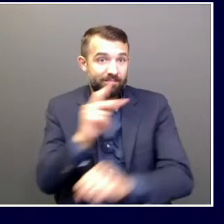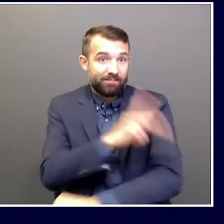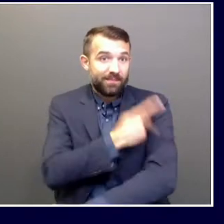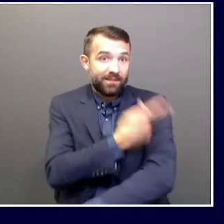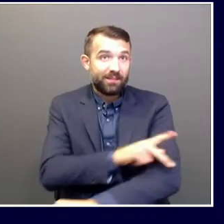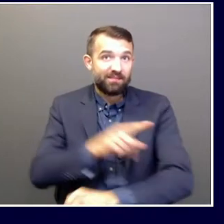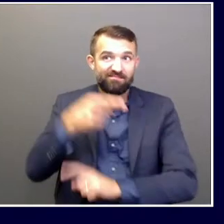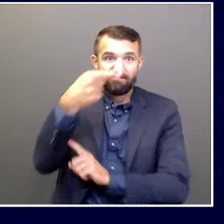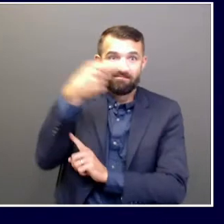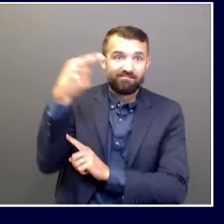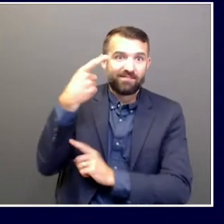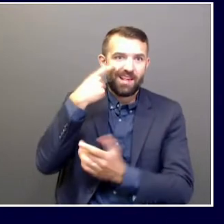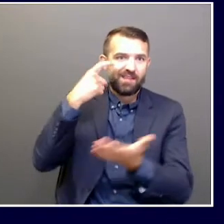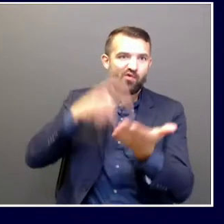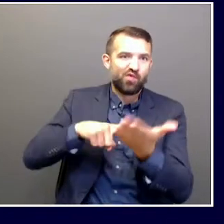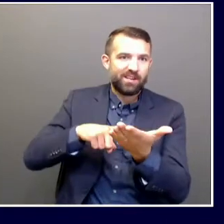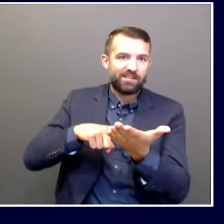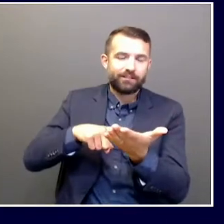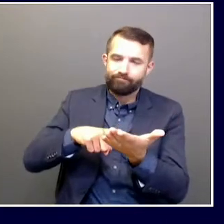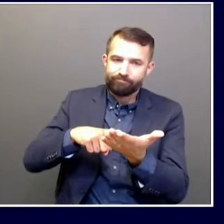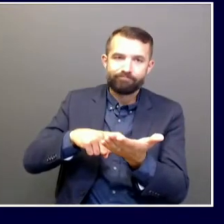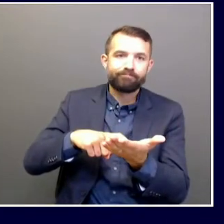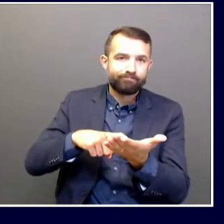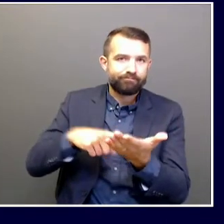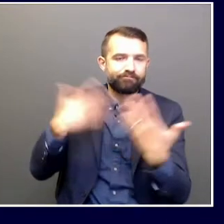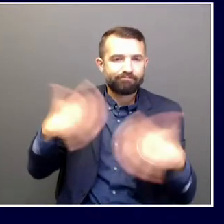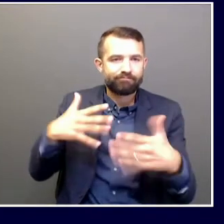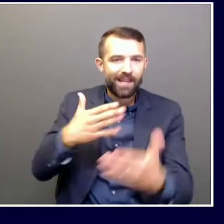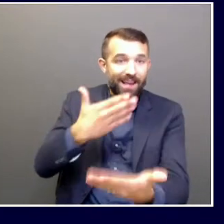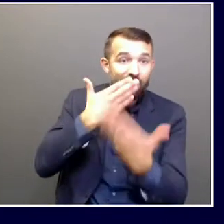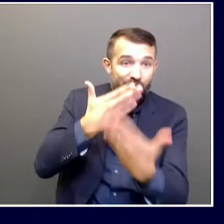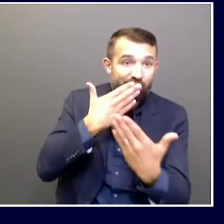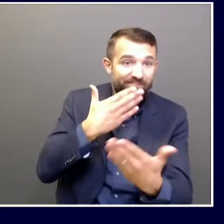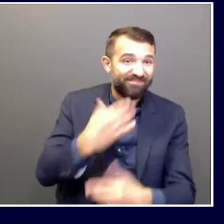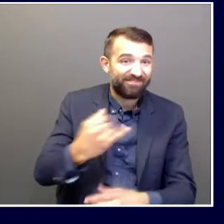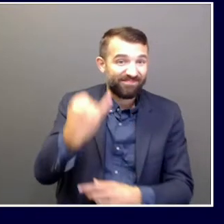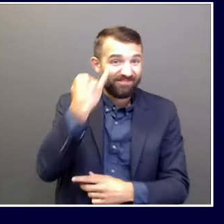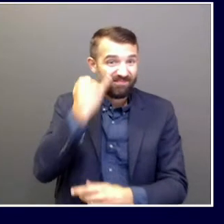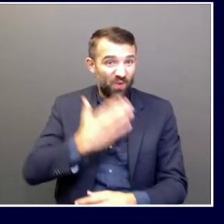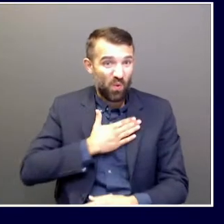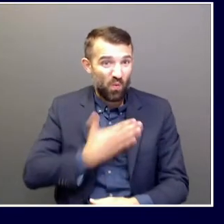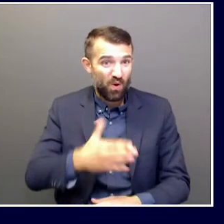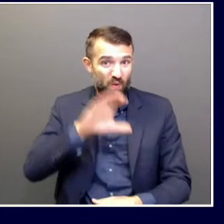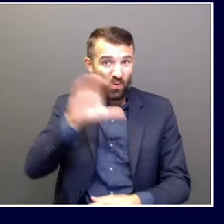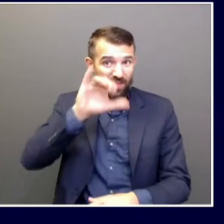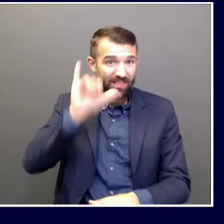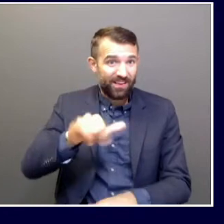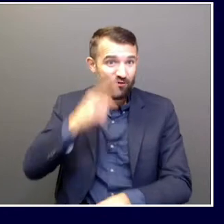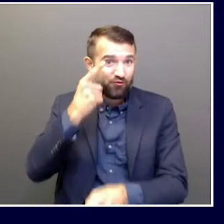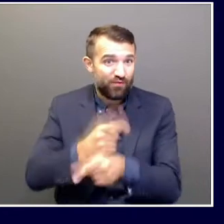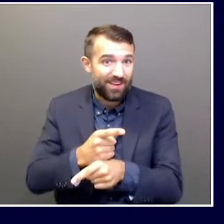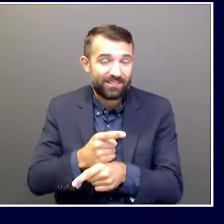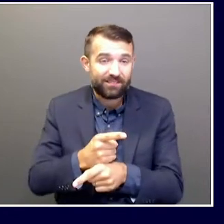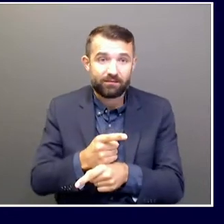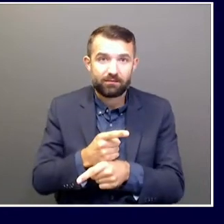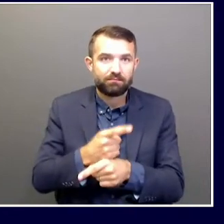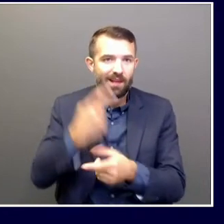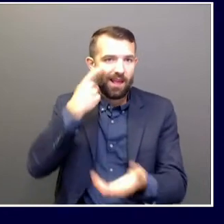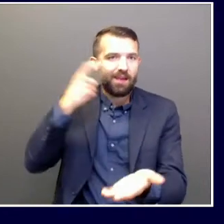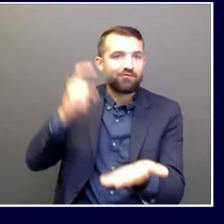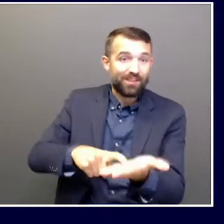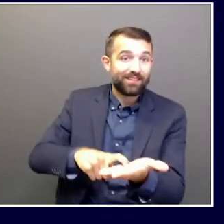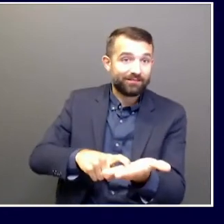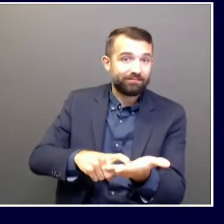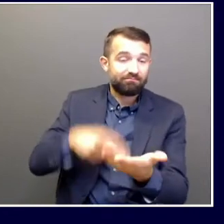progress, and it shows what can be done when people step up to do the right thing. I hope our heroic healthcare professionals who haven't yet